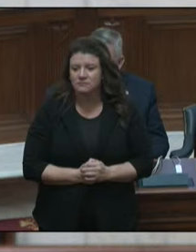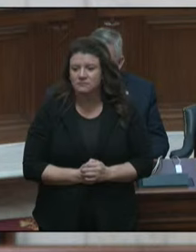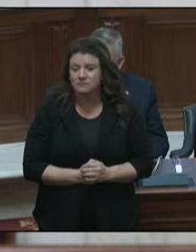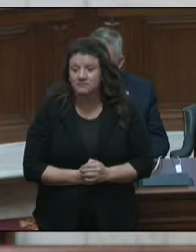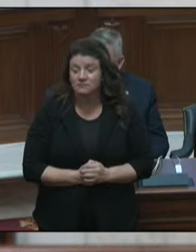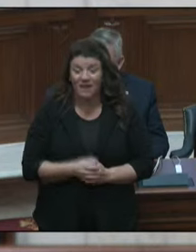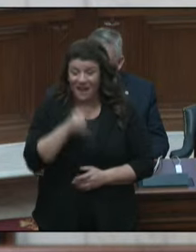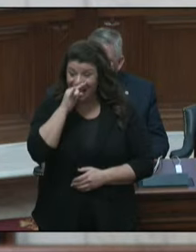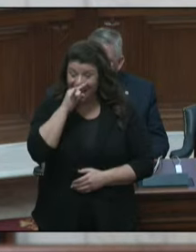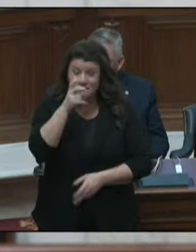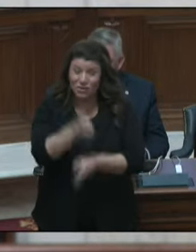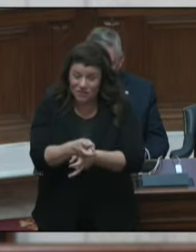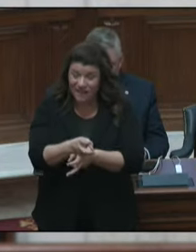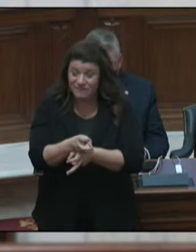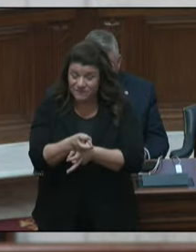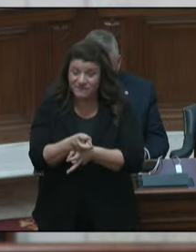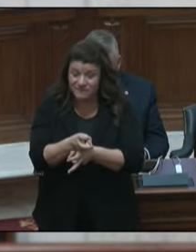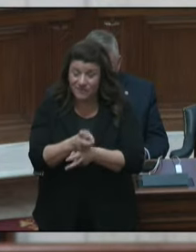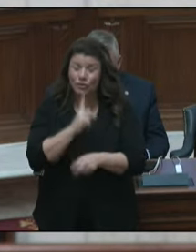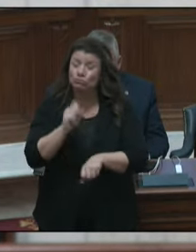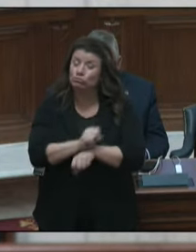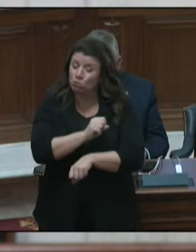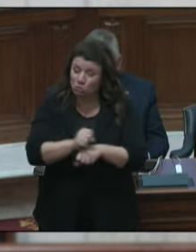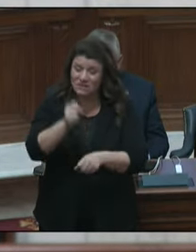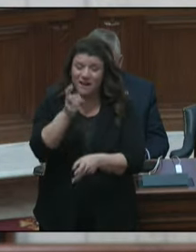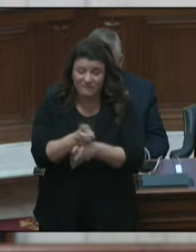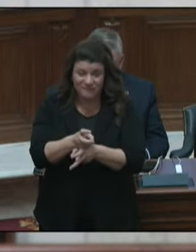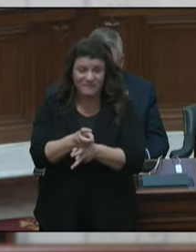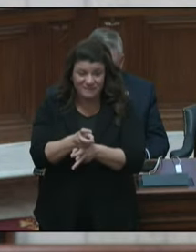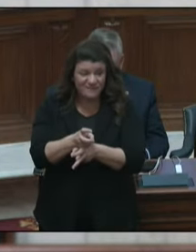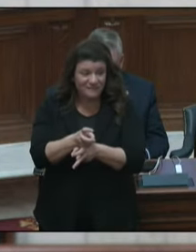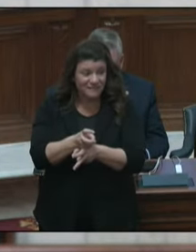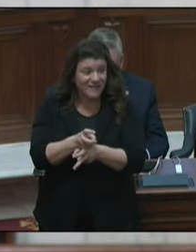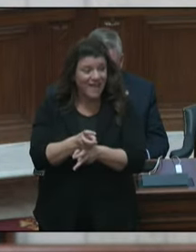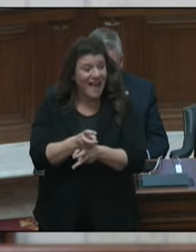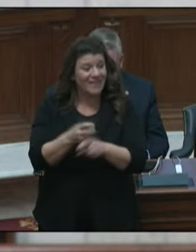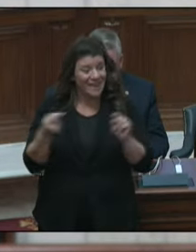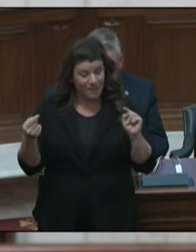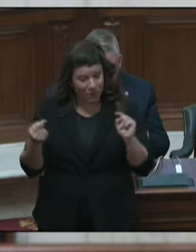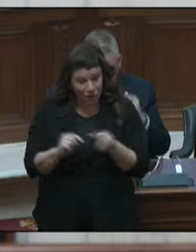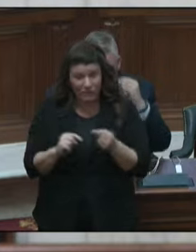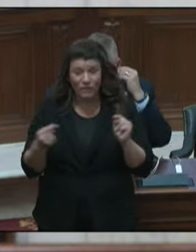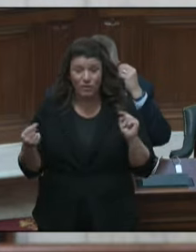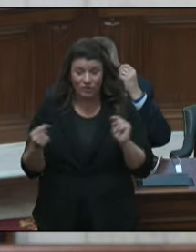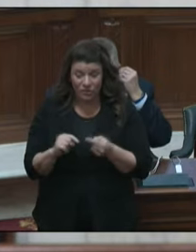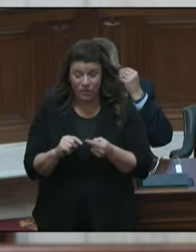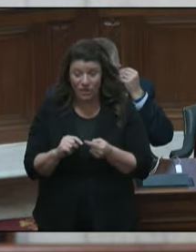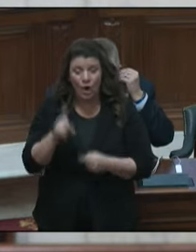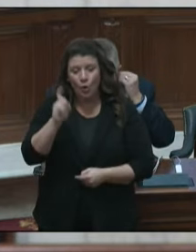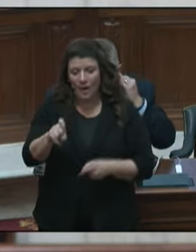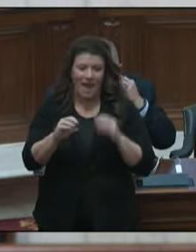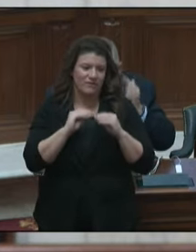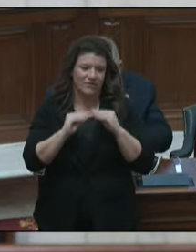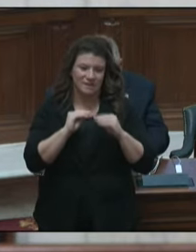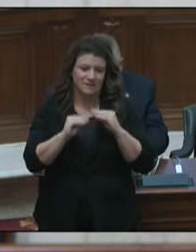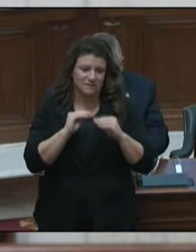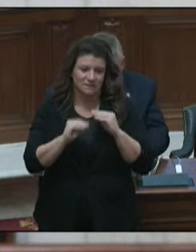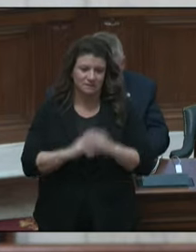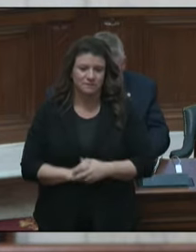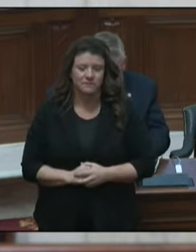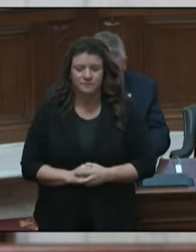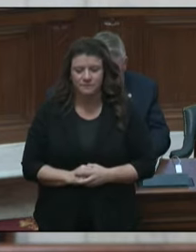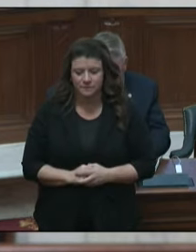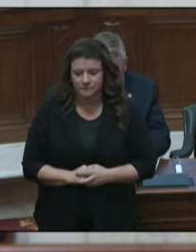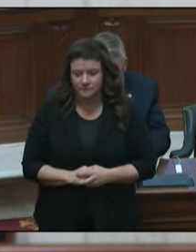Kids can be tough. Now, they really can. And they can be cruel. We got to fix this.